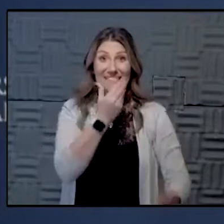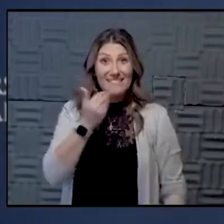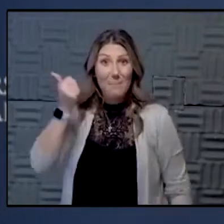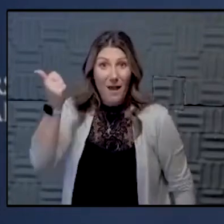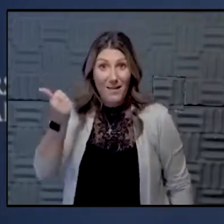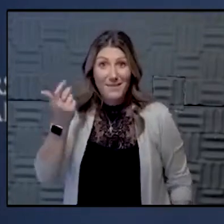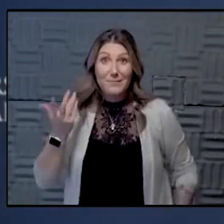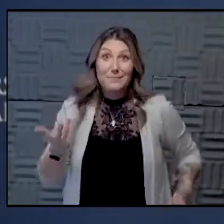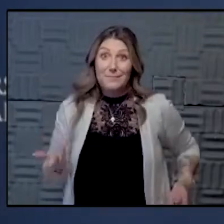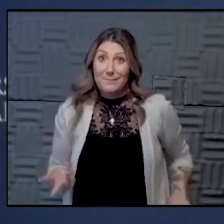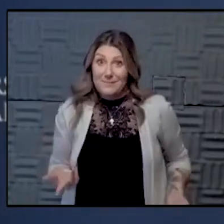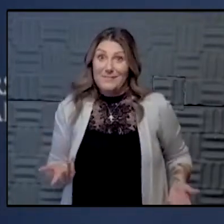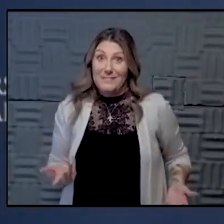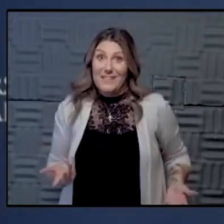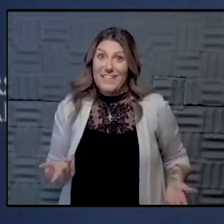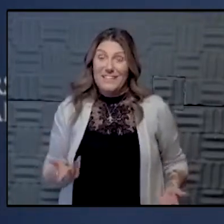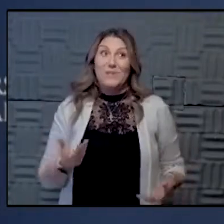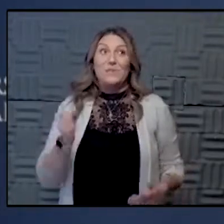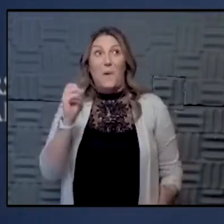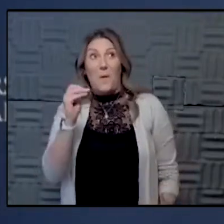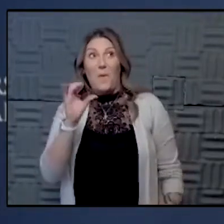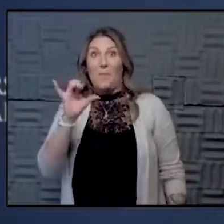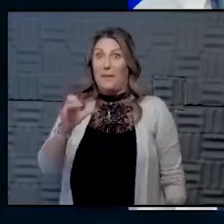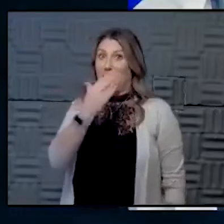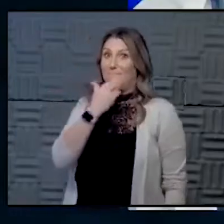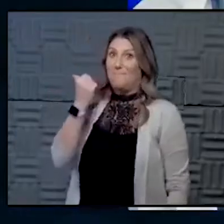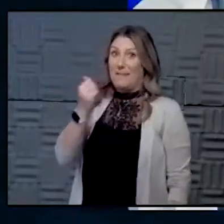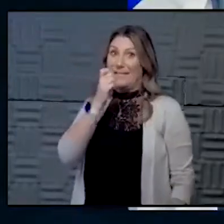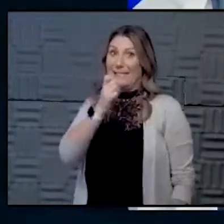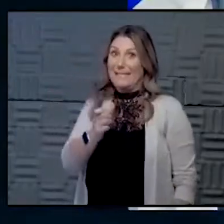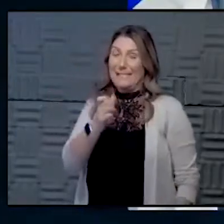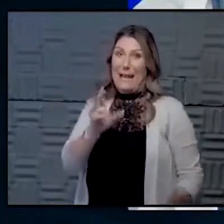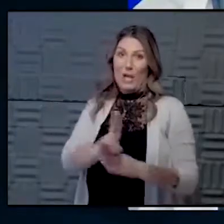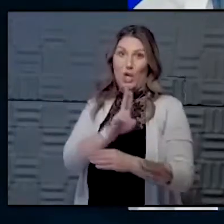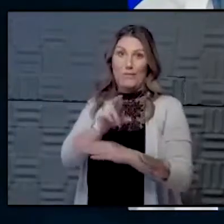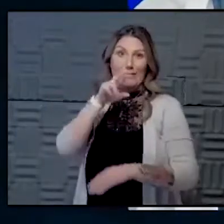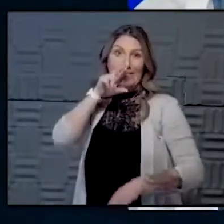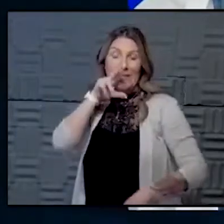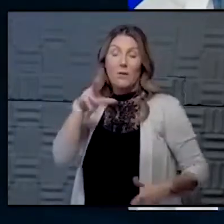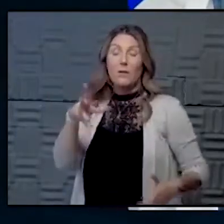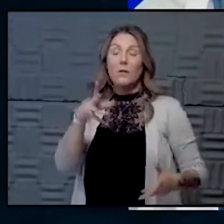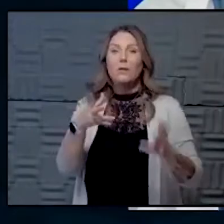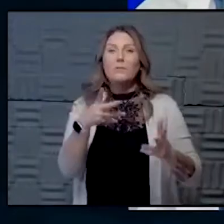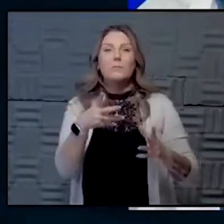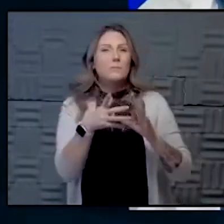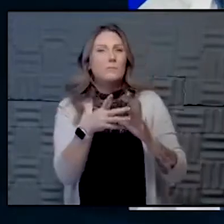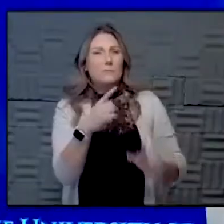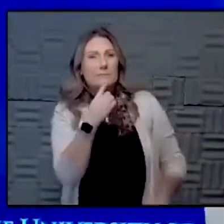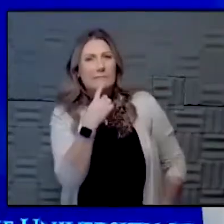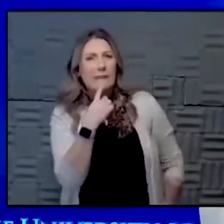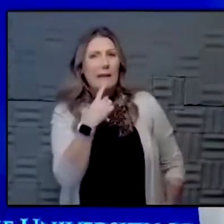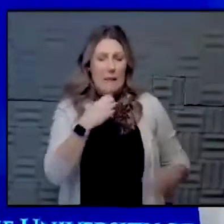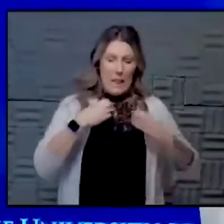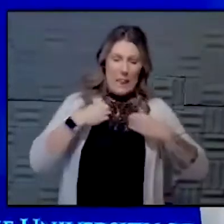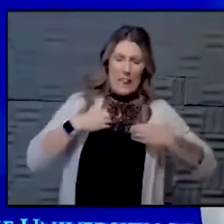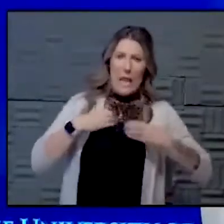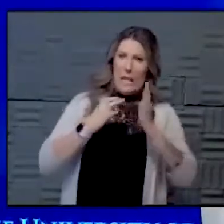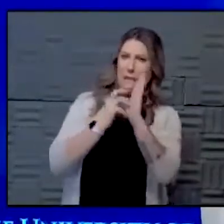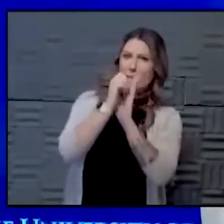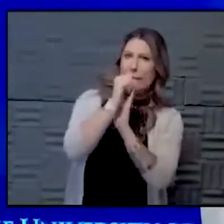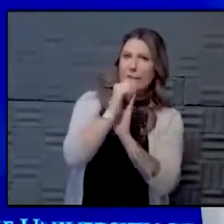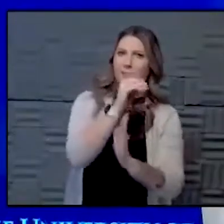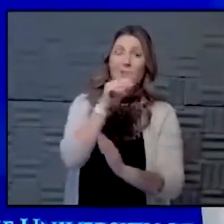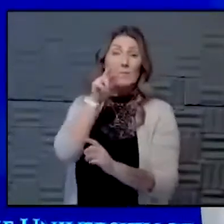So definitely cessation is the best. And just to say, you may think lung cancer, lung effects, but cigars are